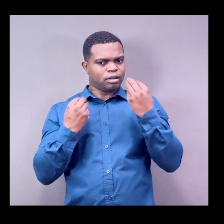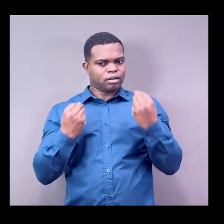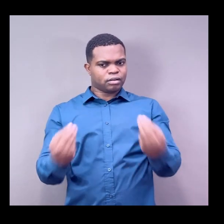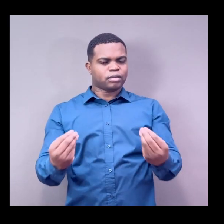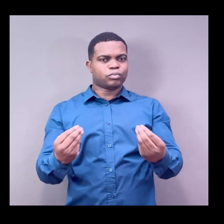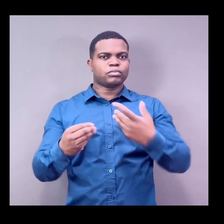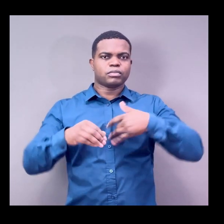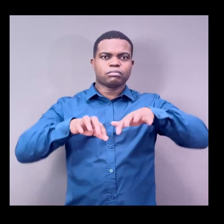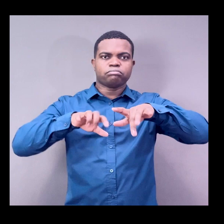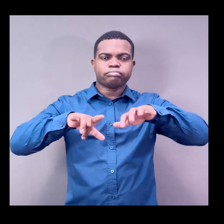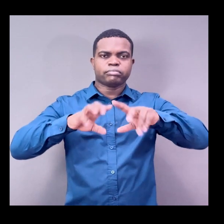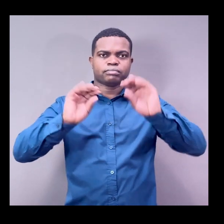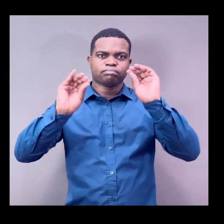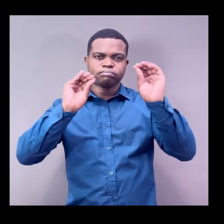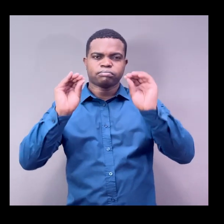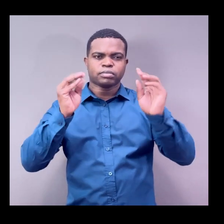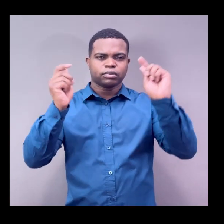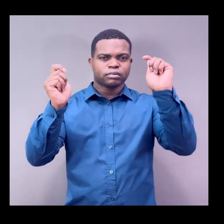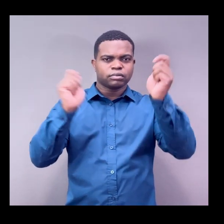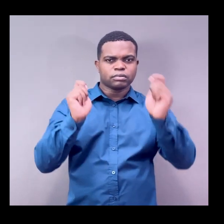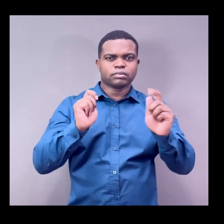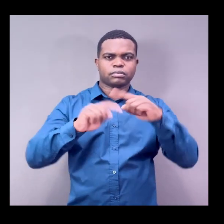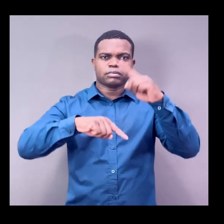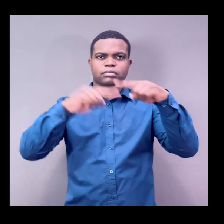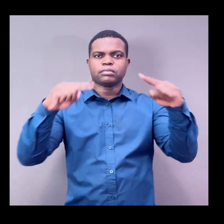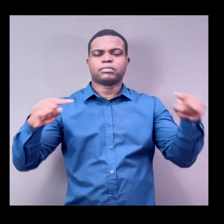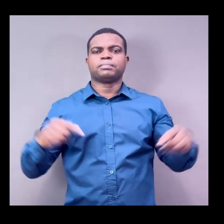to understand